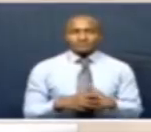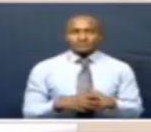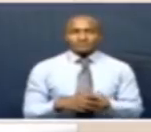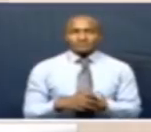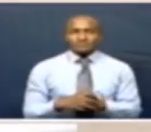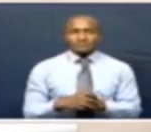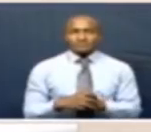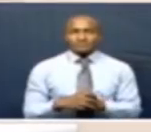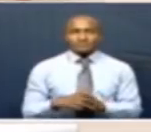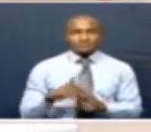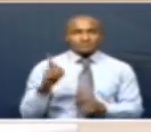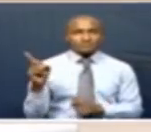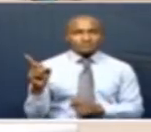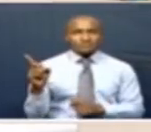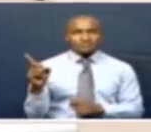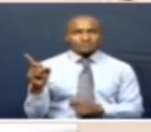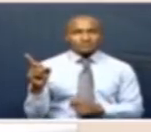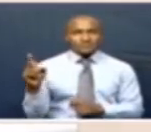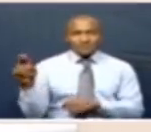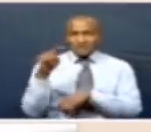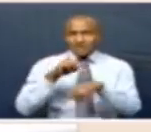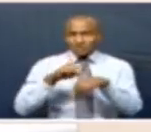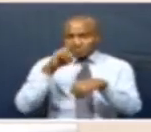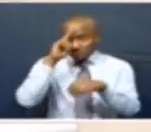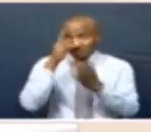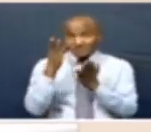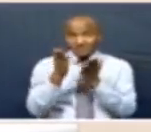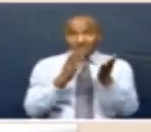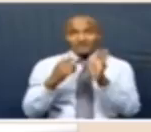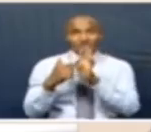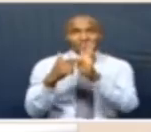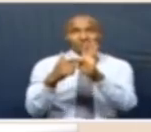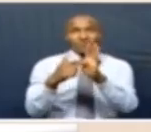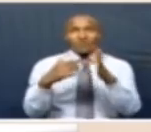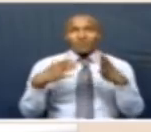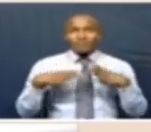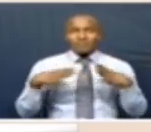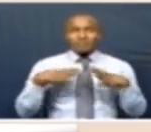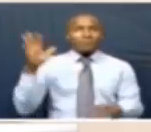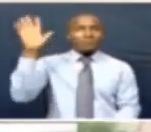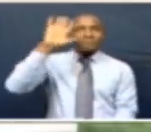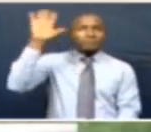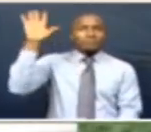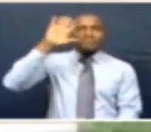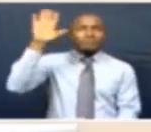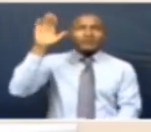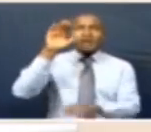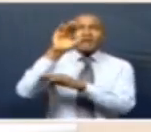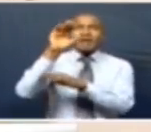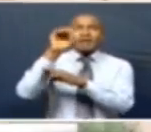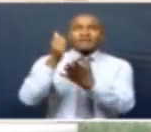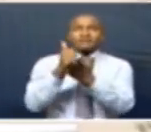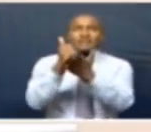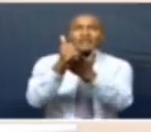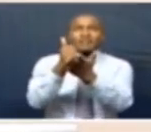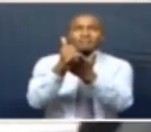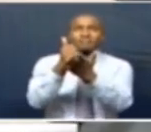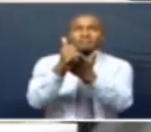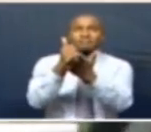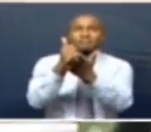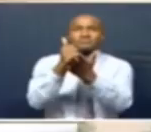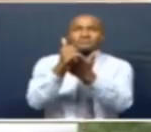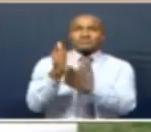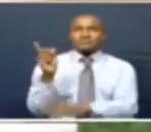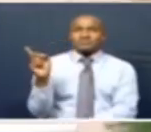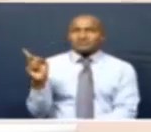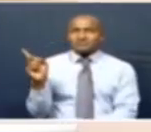This footage by the National Police Service showing hundreds of passengers waving for help from bus stops. Reports indicating that passengers